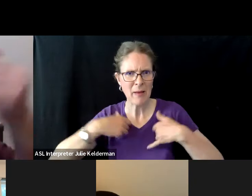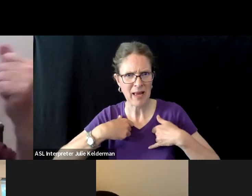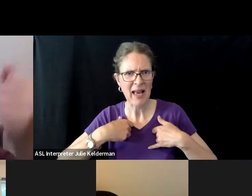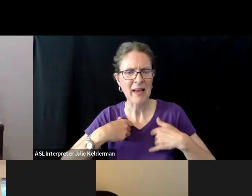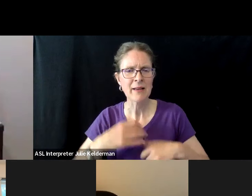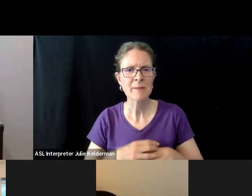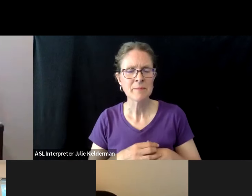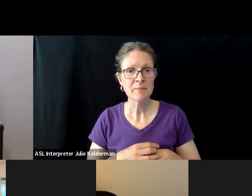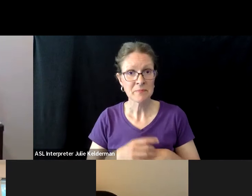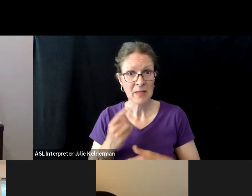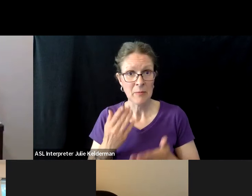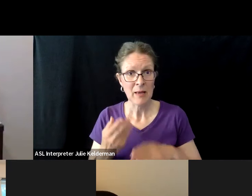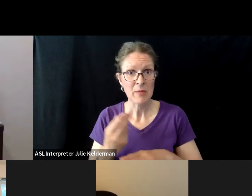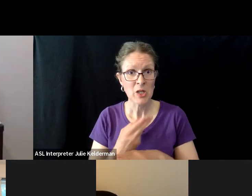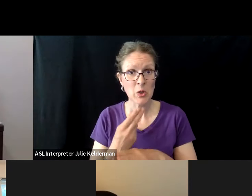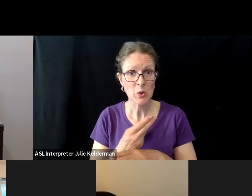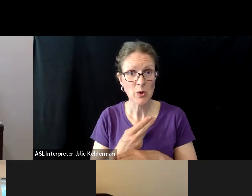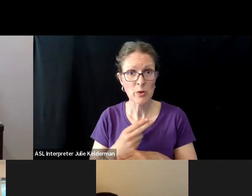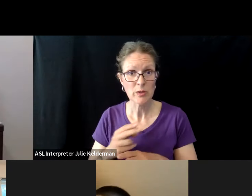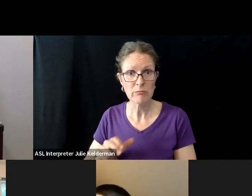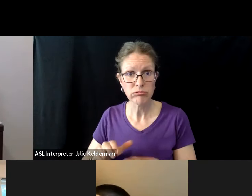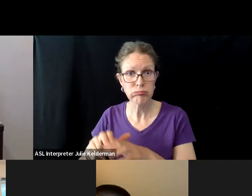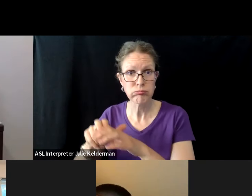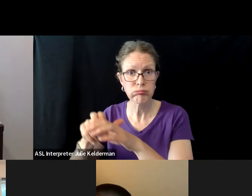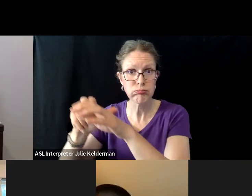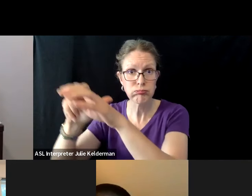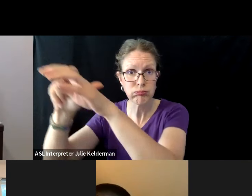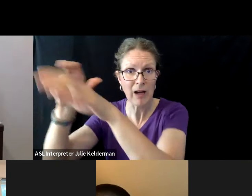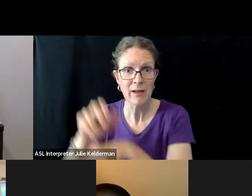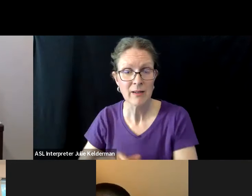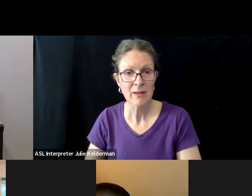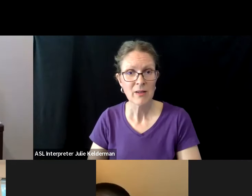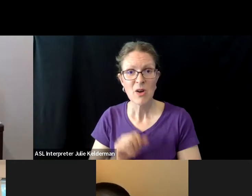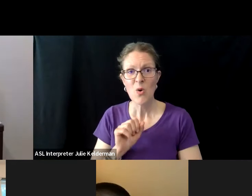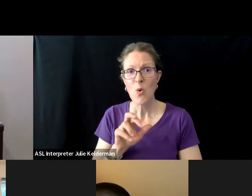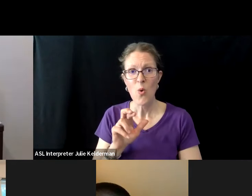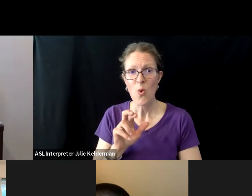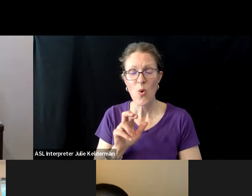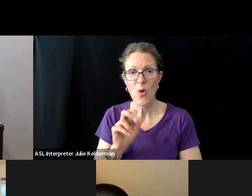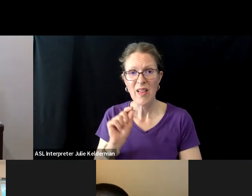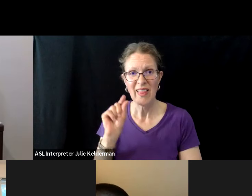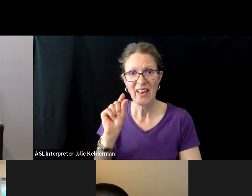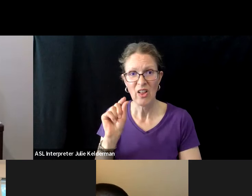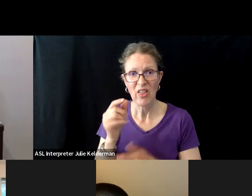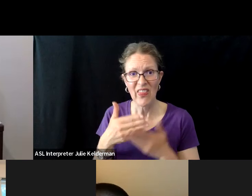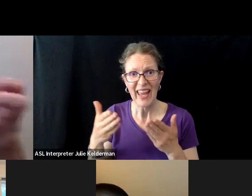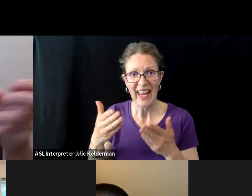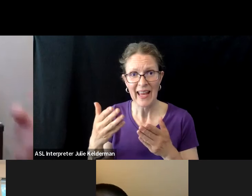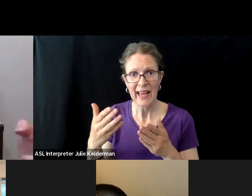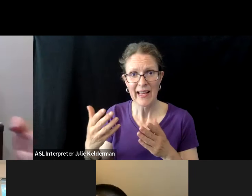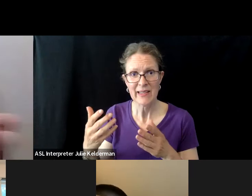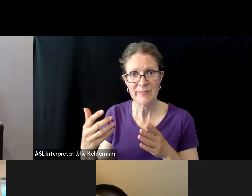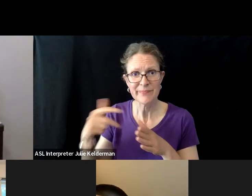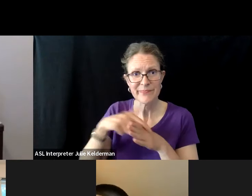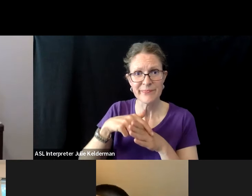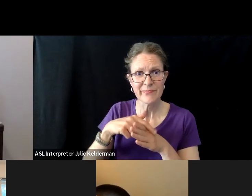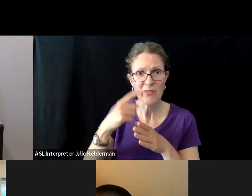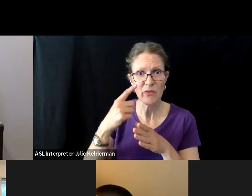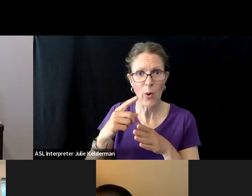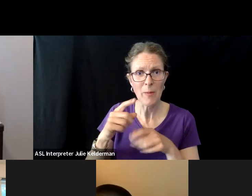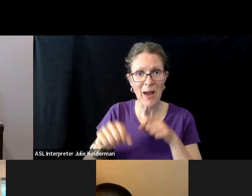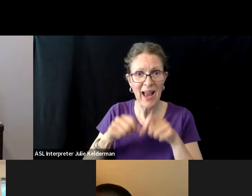they might use something like that to get up there, or like a little thing attached to one of the bikes to go up to the supermarket and